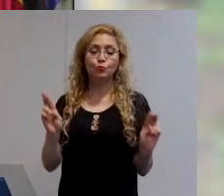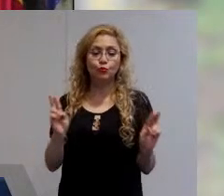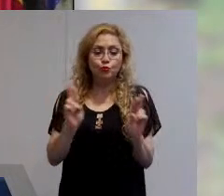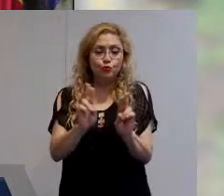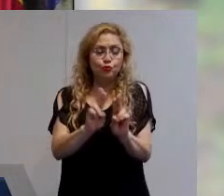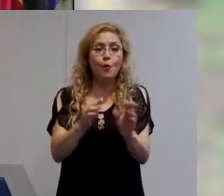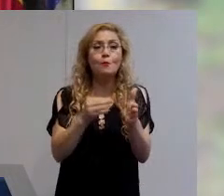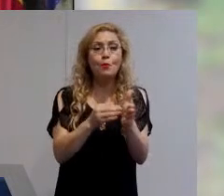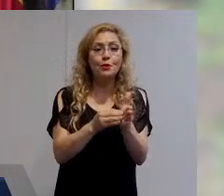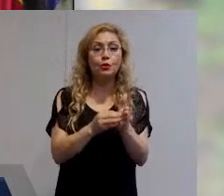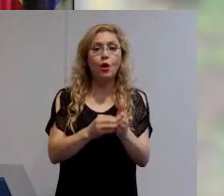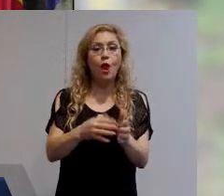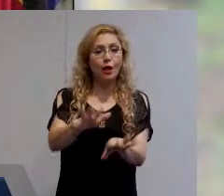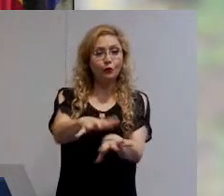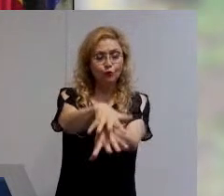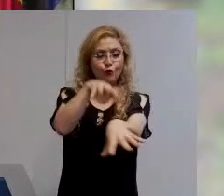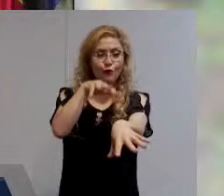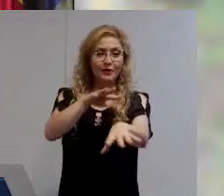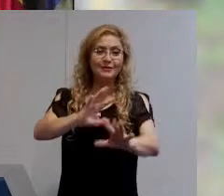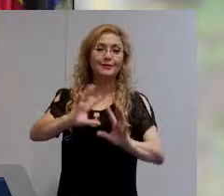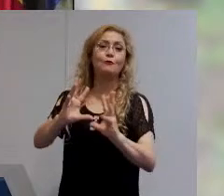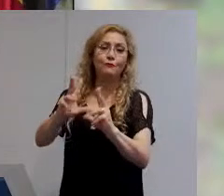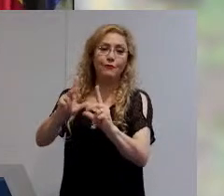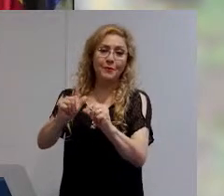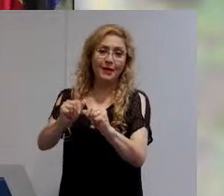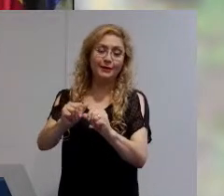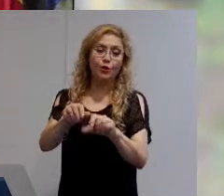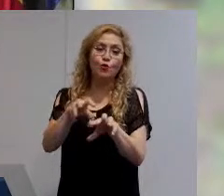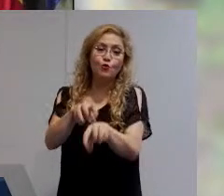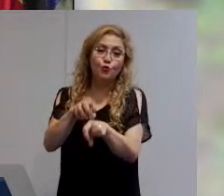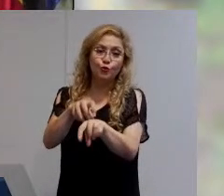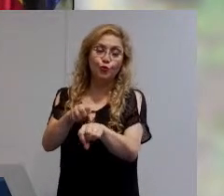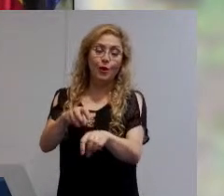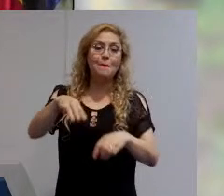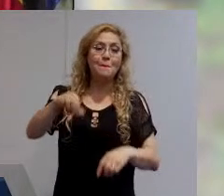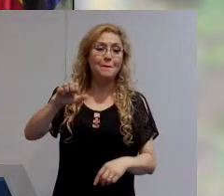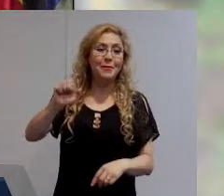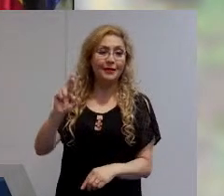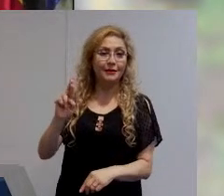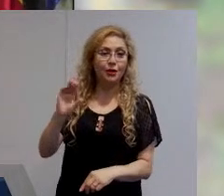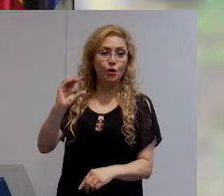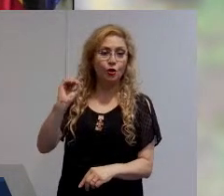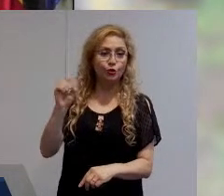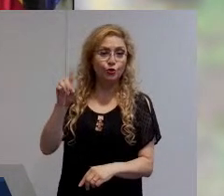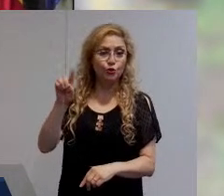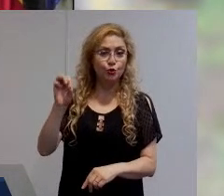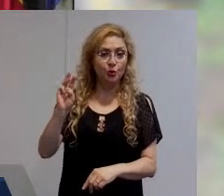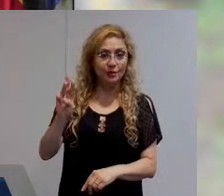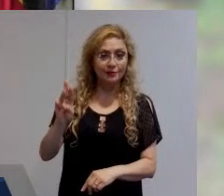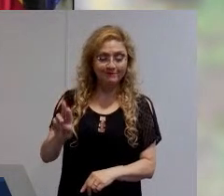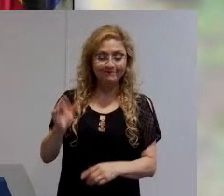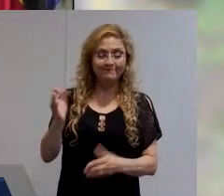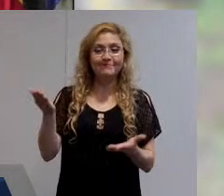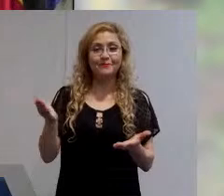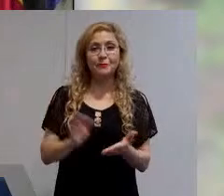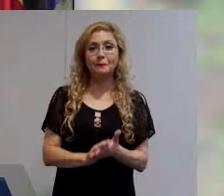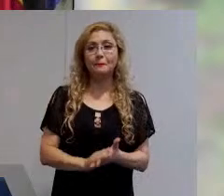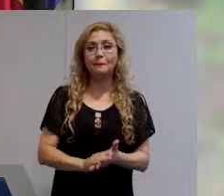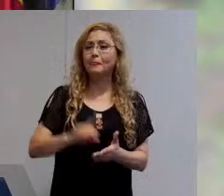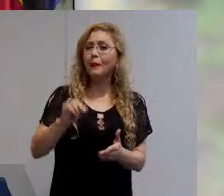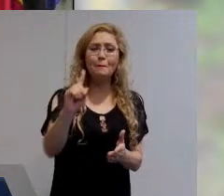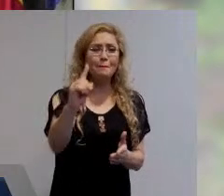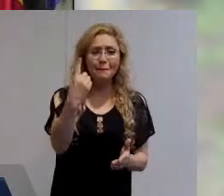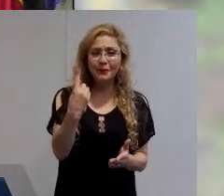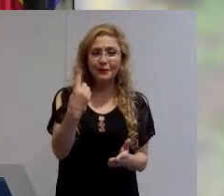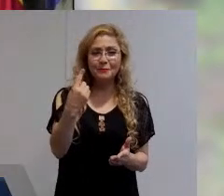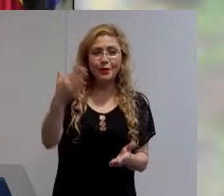for Family Farming, as well as the closing meeting of the second conference on family farming of the Expanded Mercosur Organization.